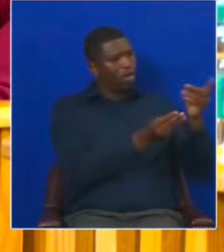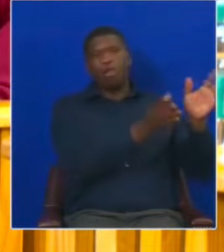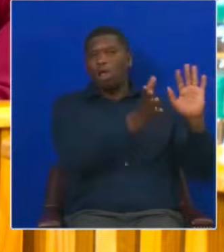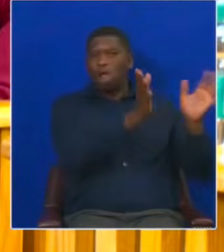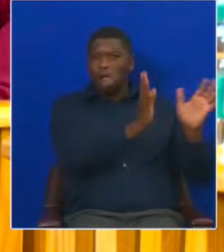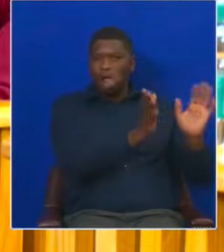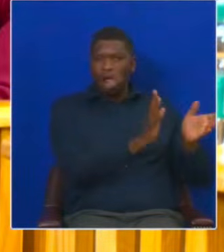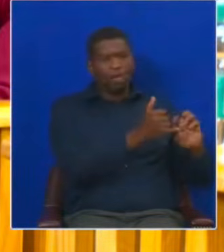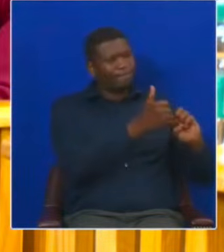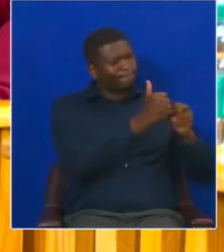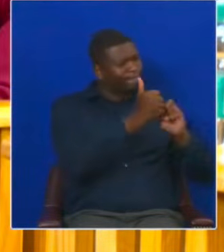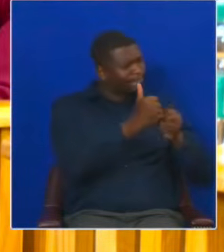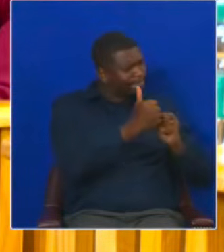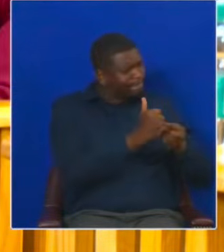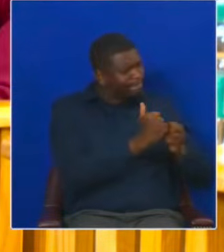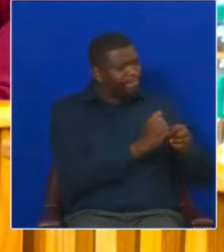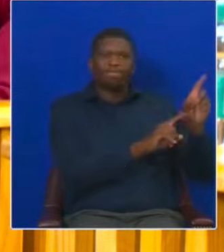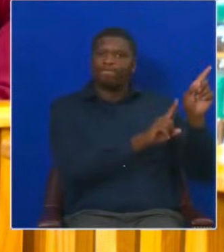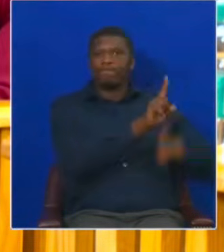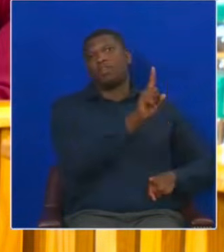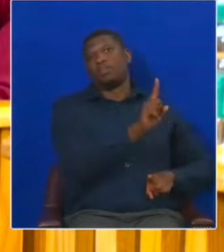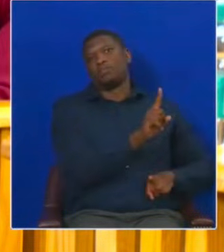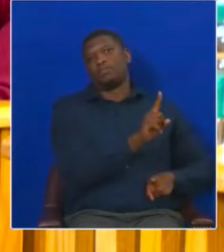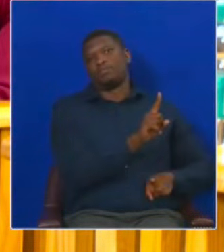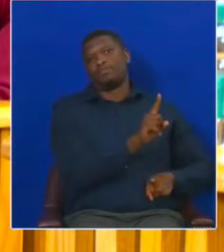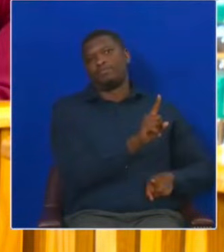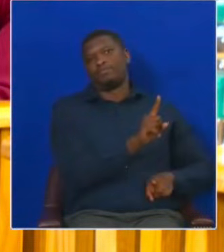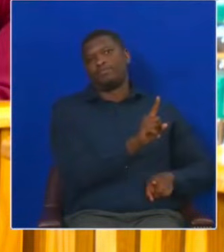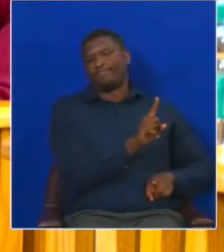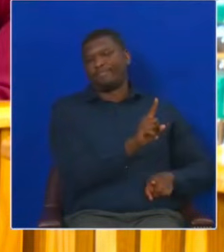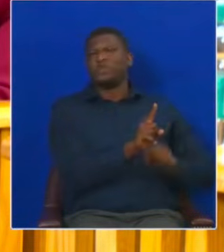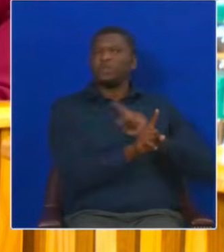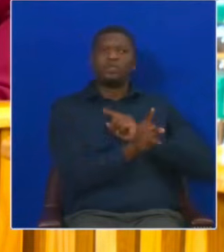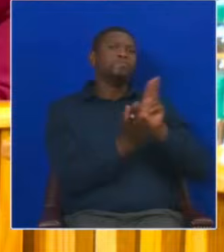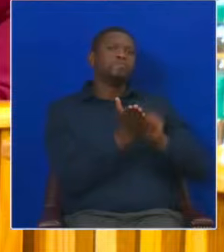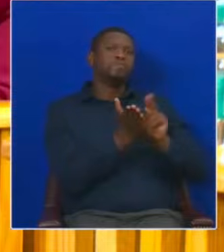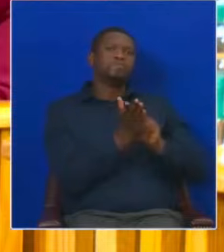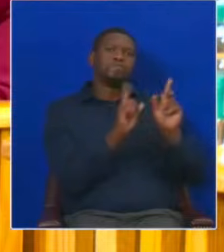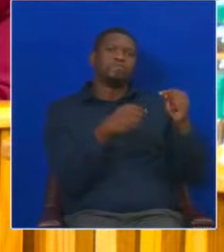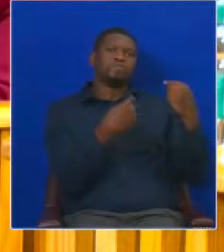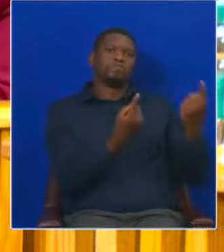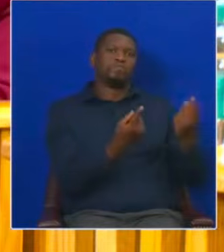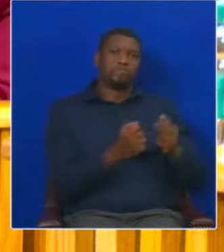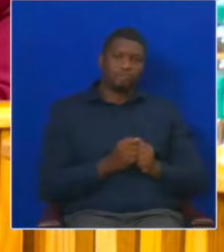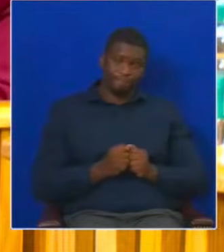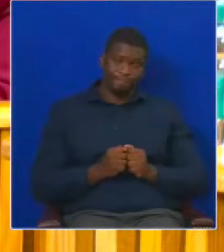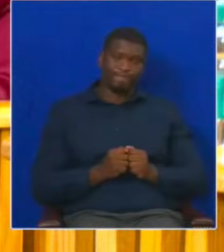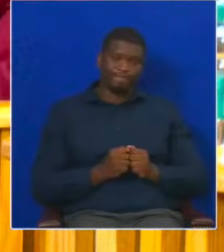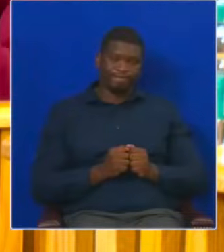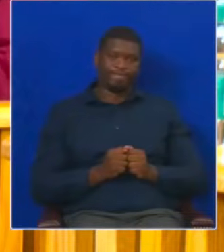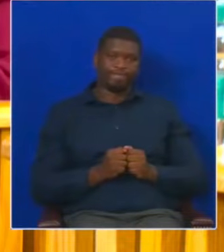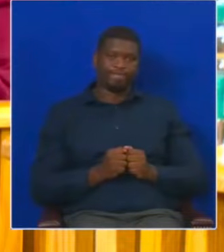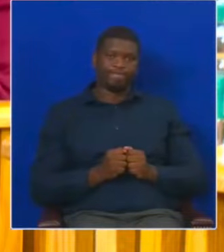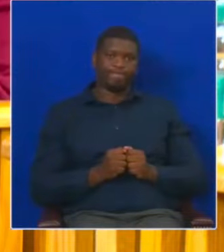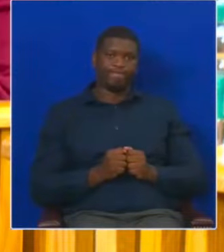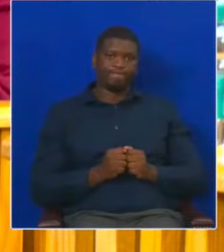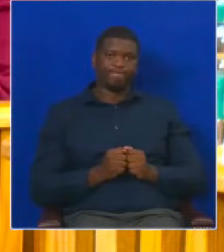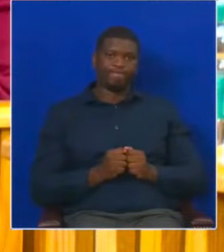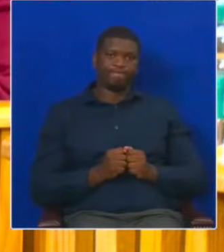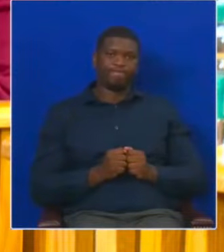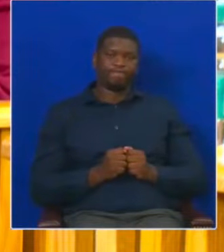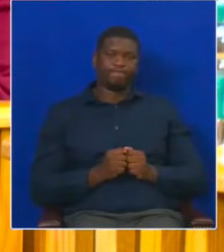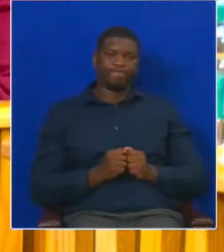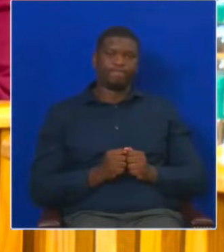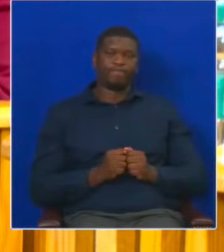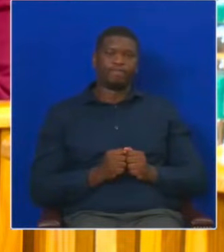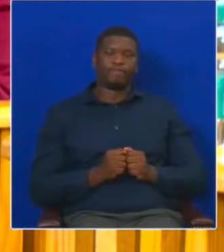they also failed to download those cell phones as they were undownloadable. Thank